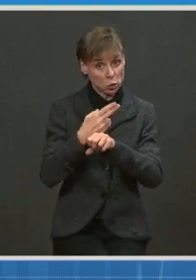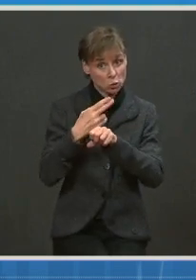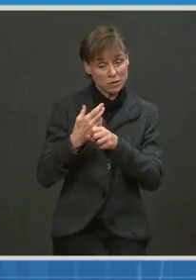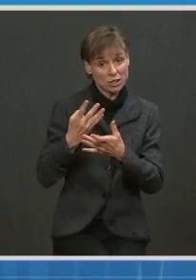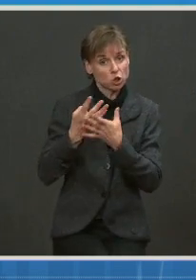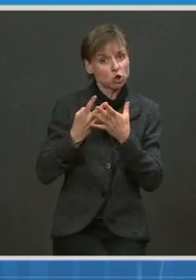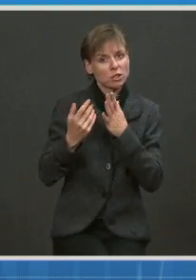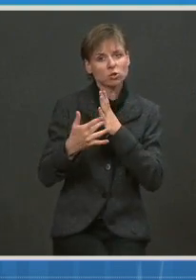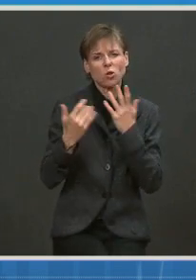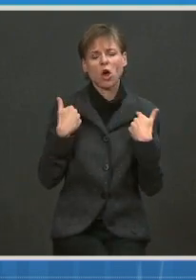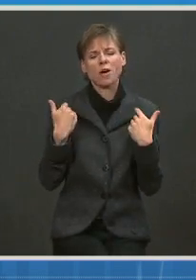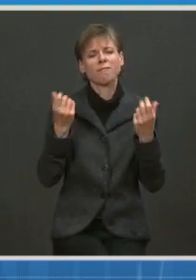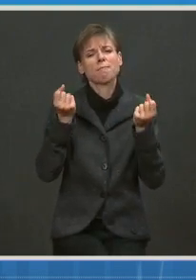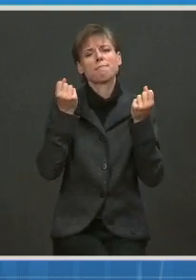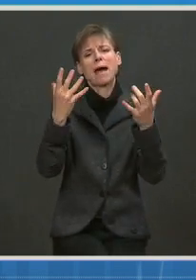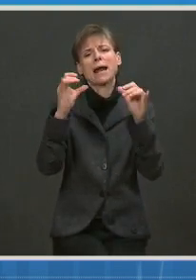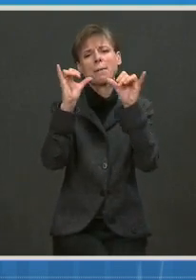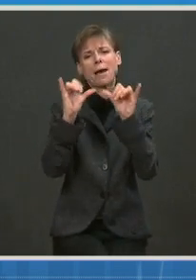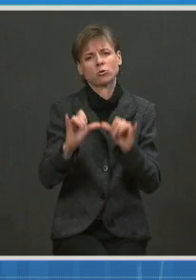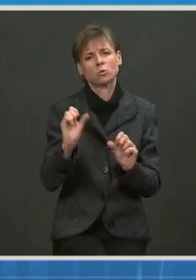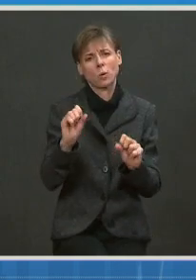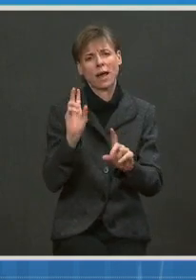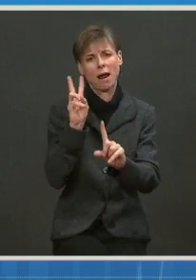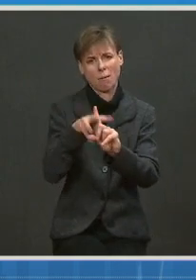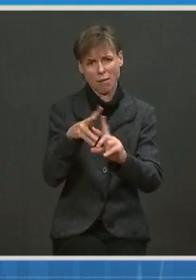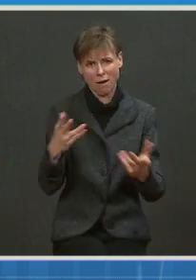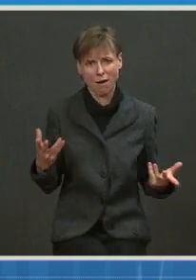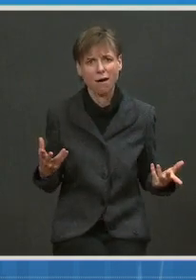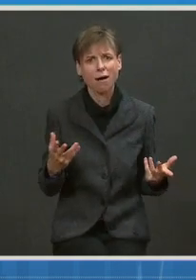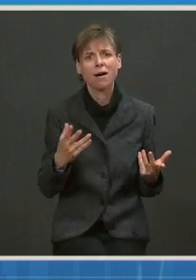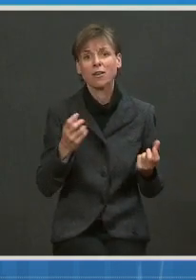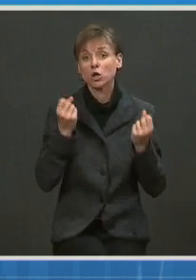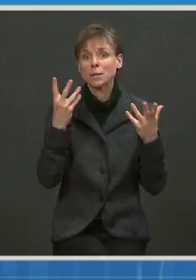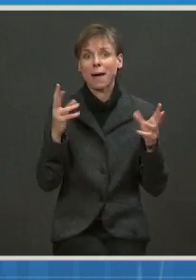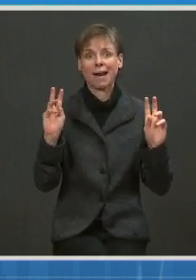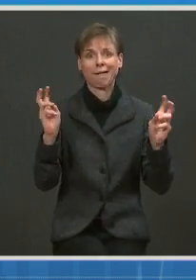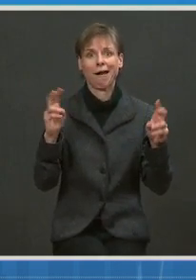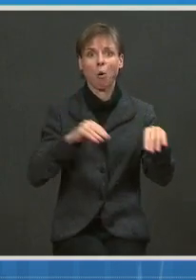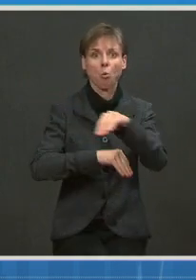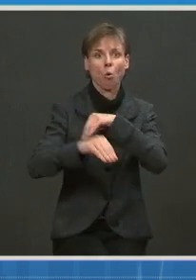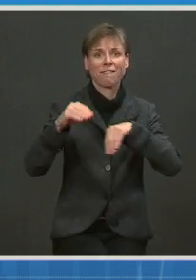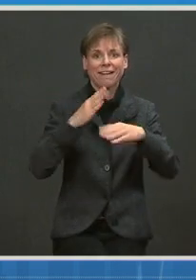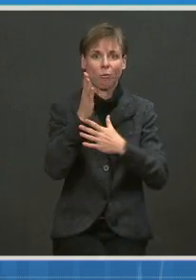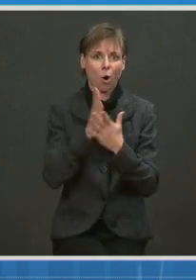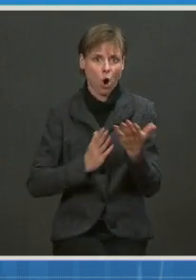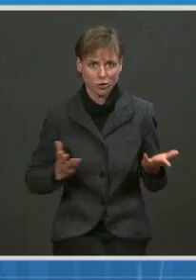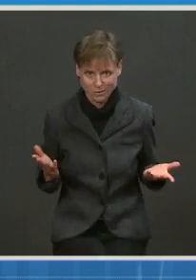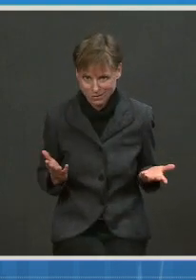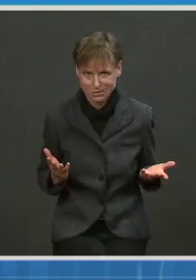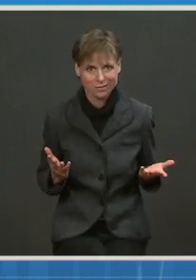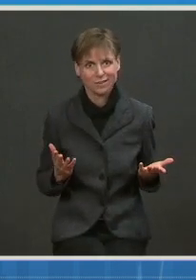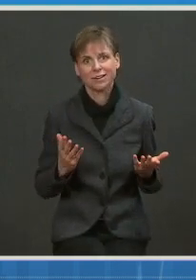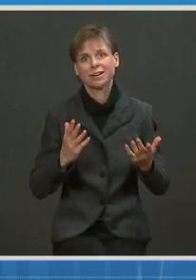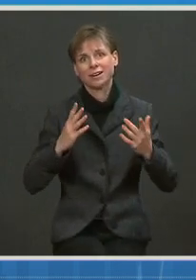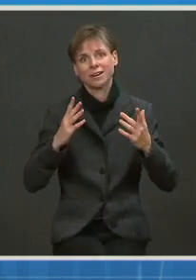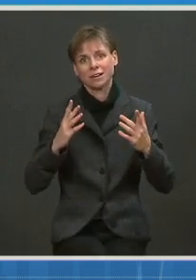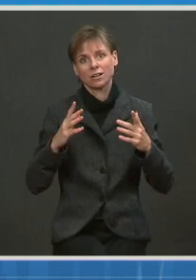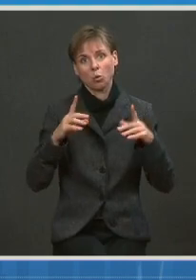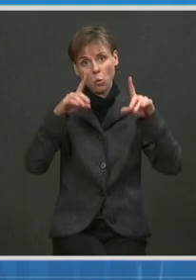there are a lot of metrics that we can impose. Of course, there are a lot of moving parts. Not only are we ramping up testing, we're also ramping up vaccination.